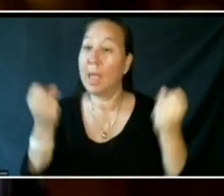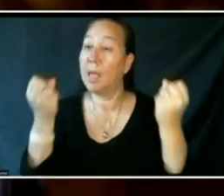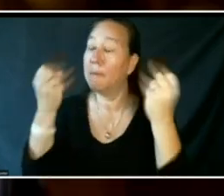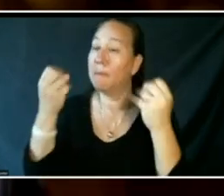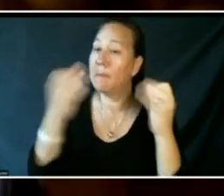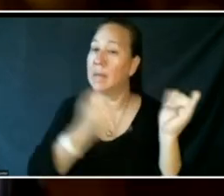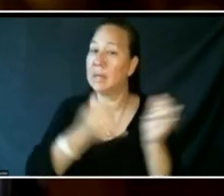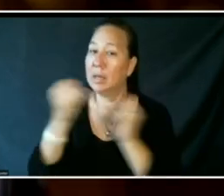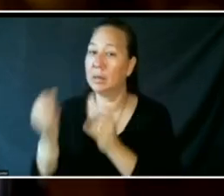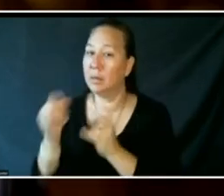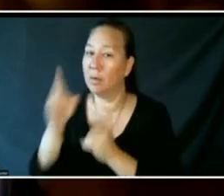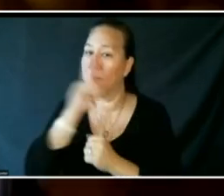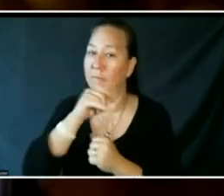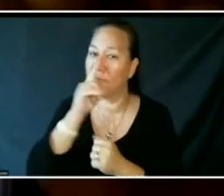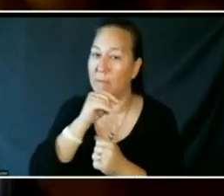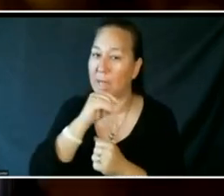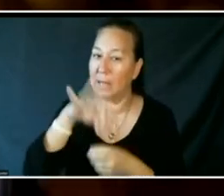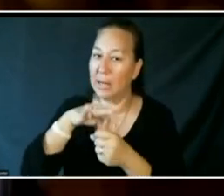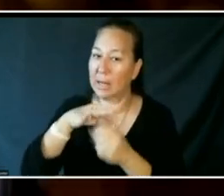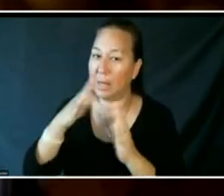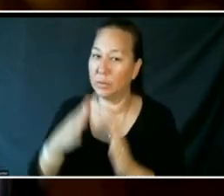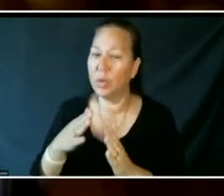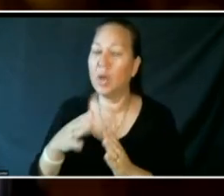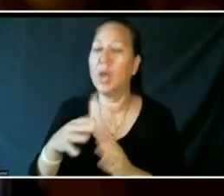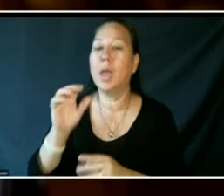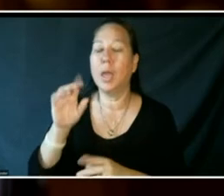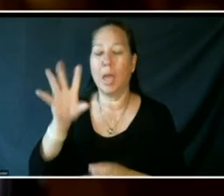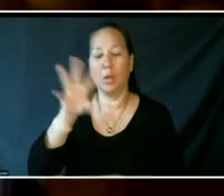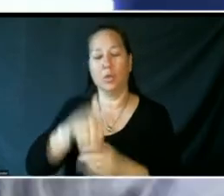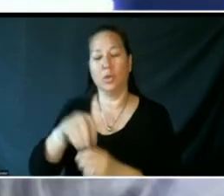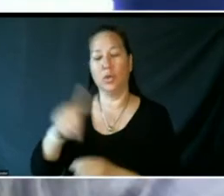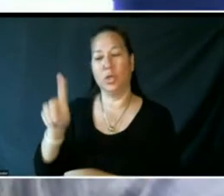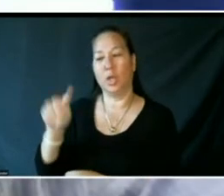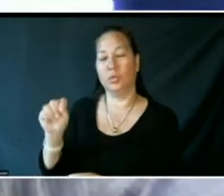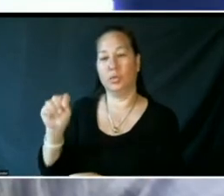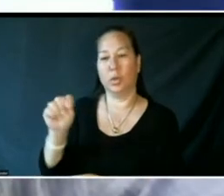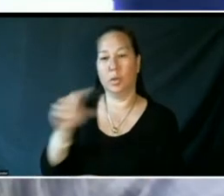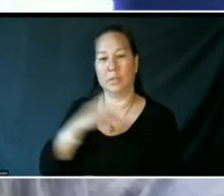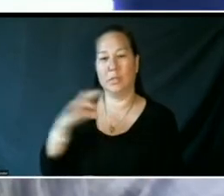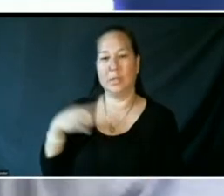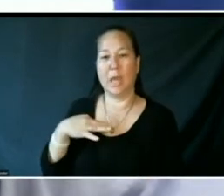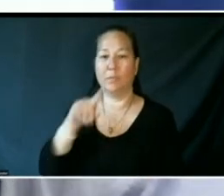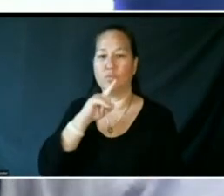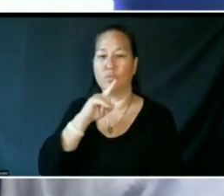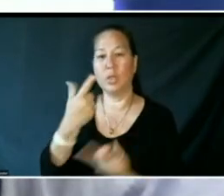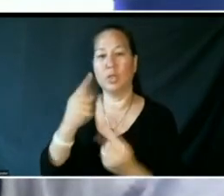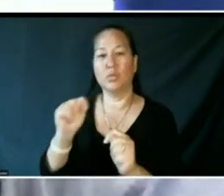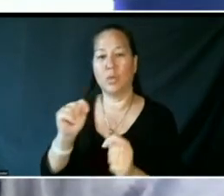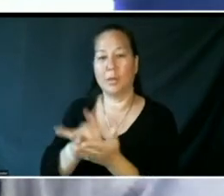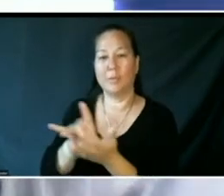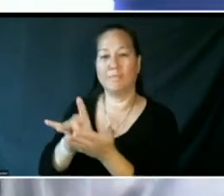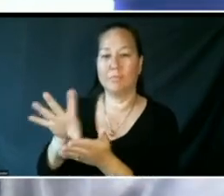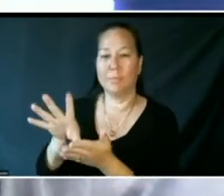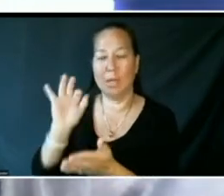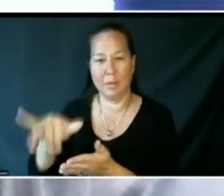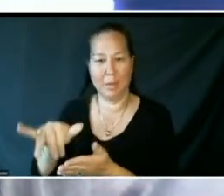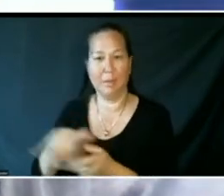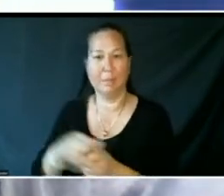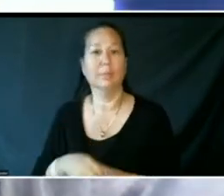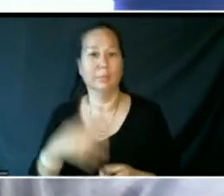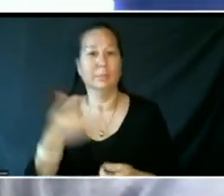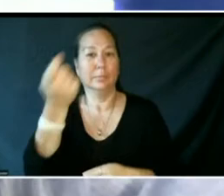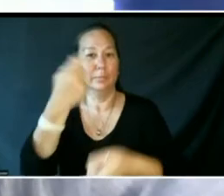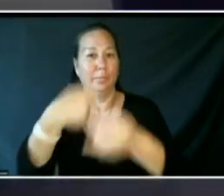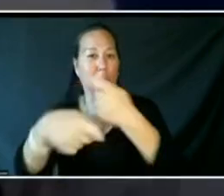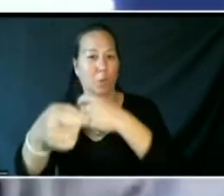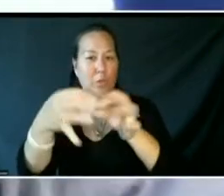fake electors, as well as Trump campaign staff who helped organize the effort. We were just, you know, kind of useful idiots or